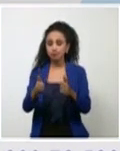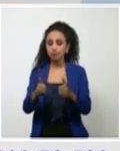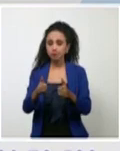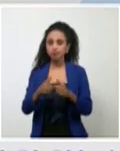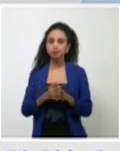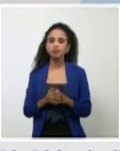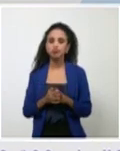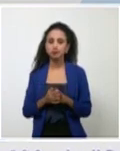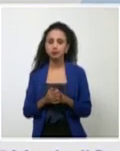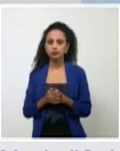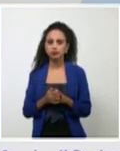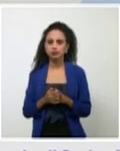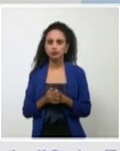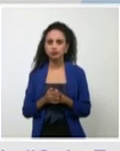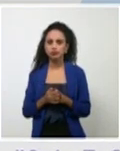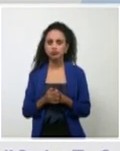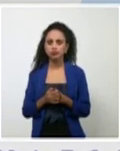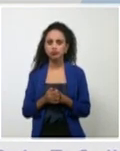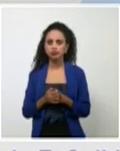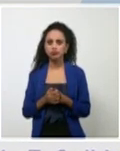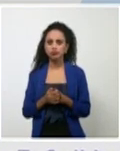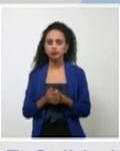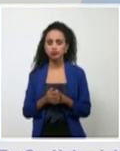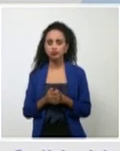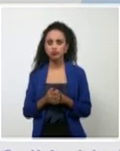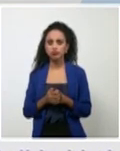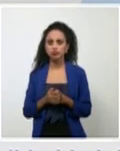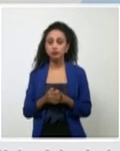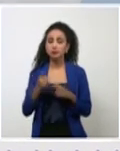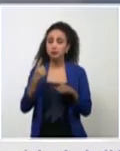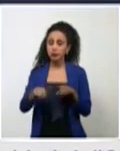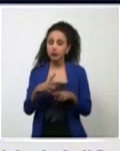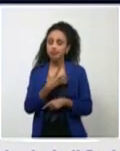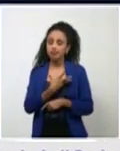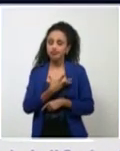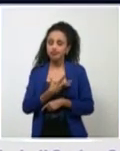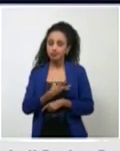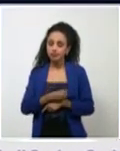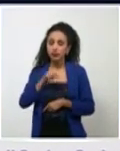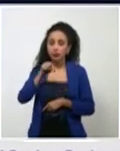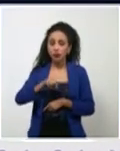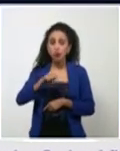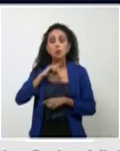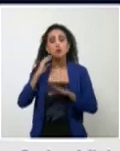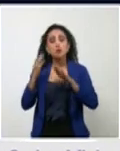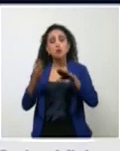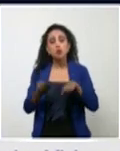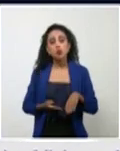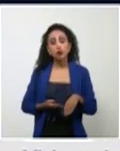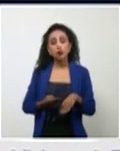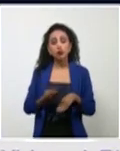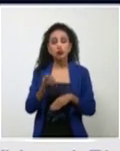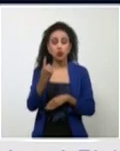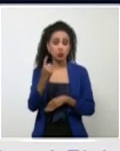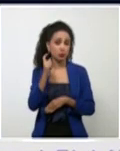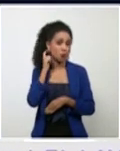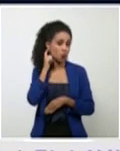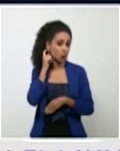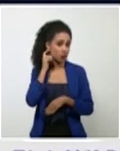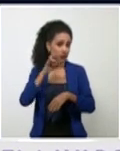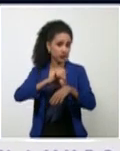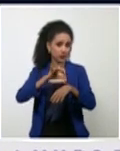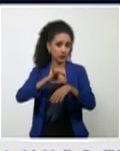the care, and the early diagnosis. Nevertheless, we regret the death today of